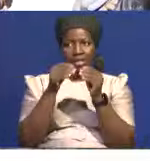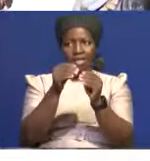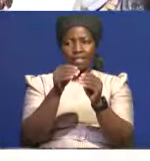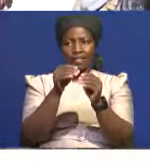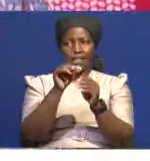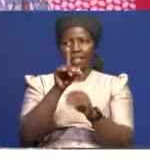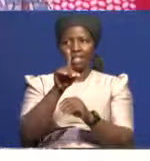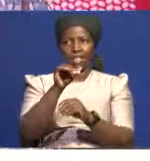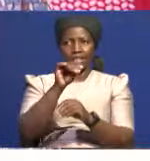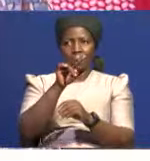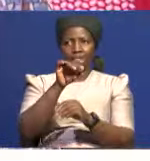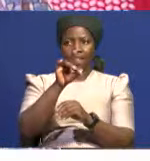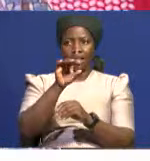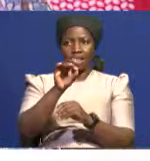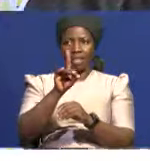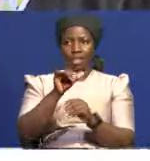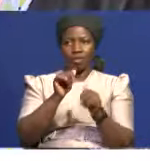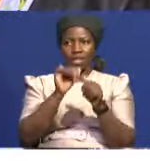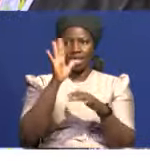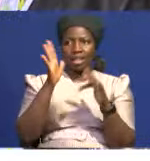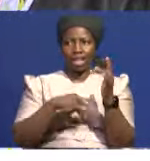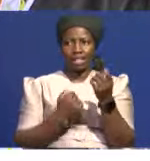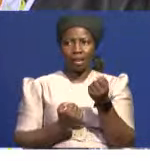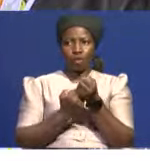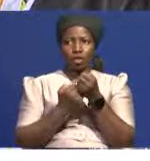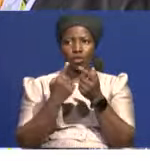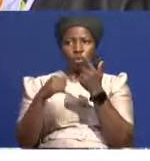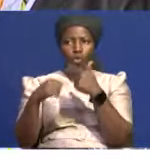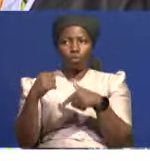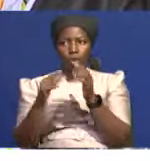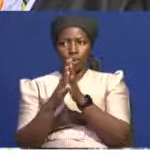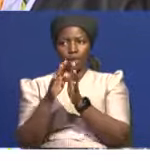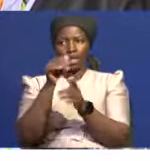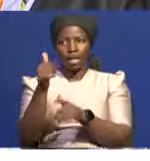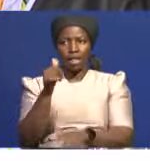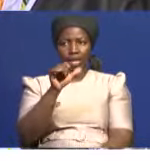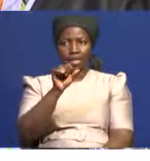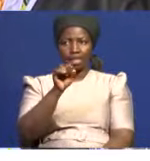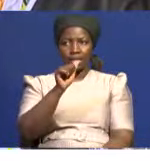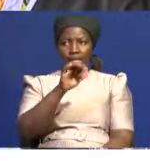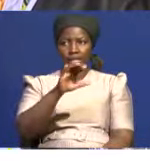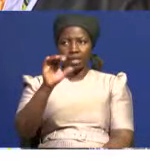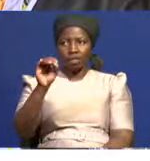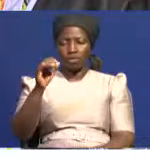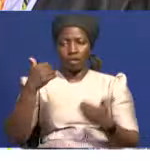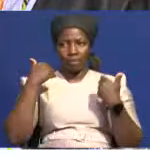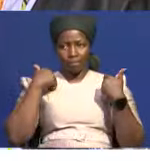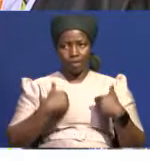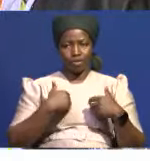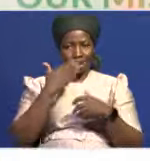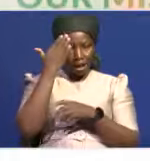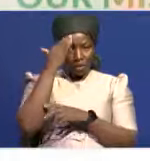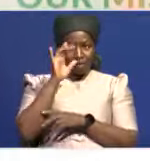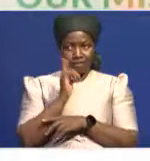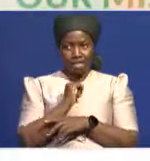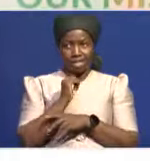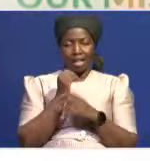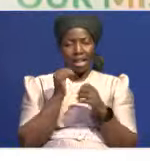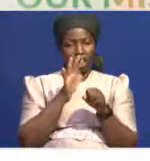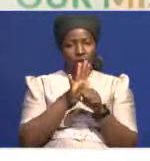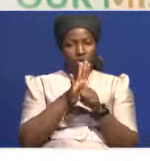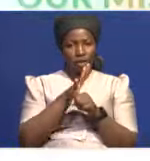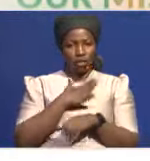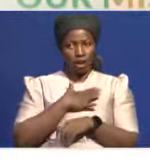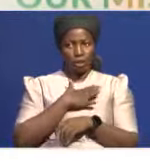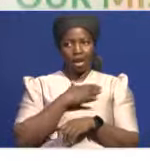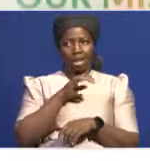haziwezi kuimudu ili kushindana na vyama vingine vya akiba na mikopo. I'm aware that a number of our